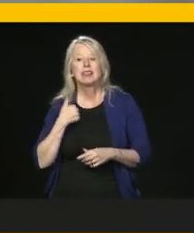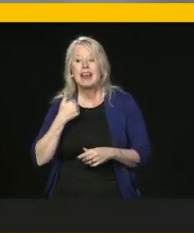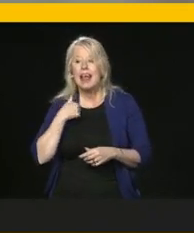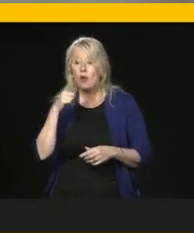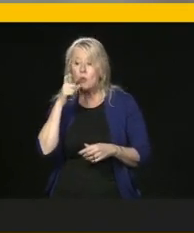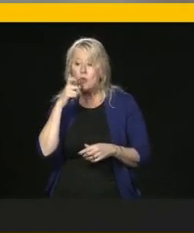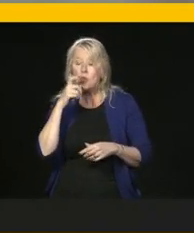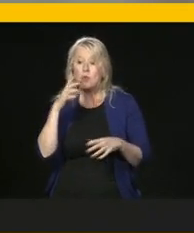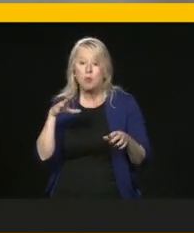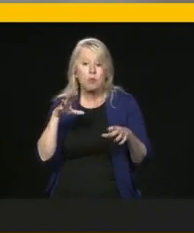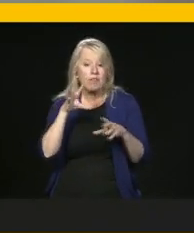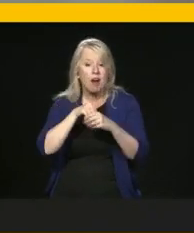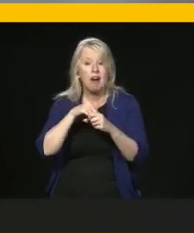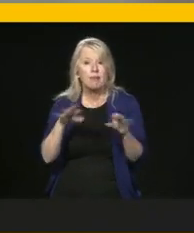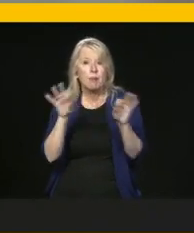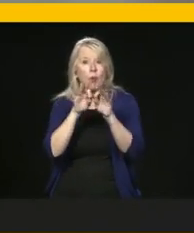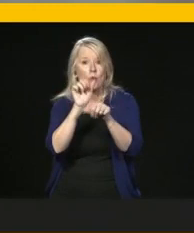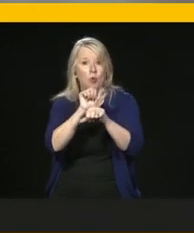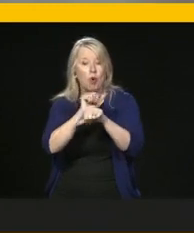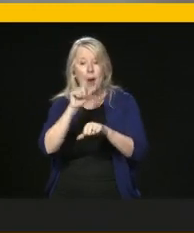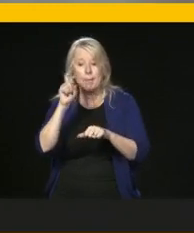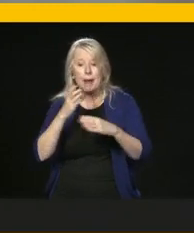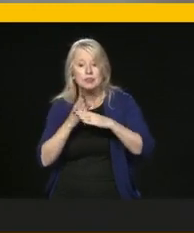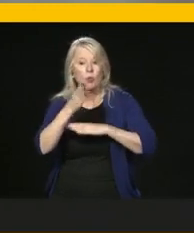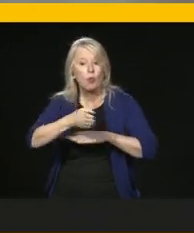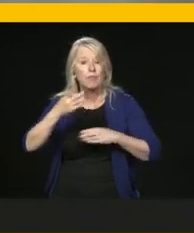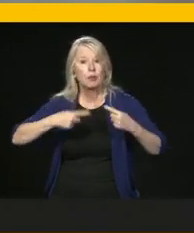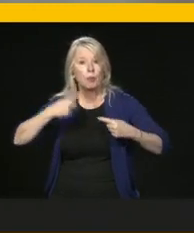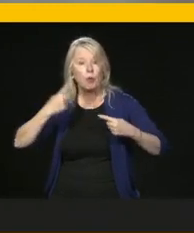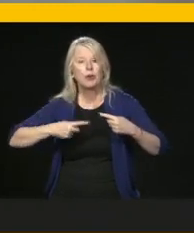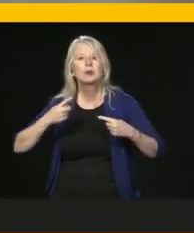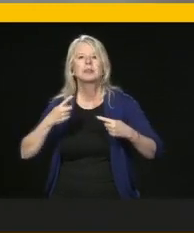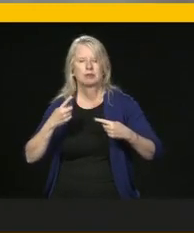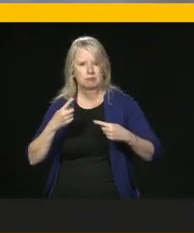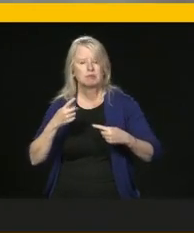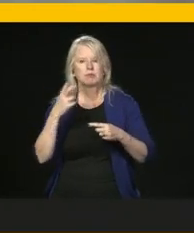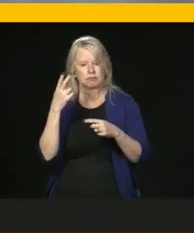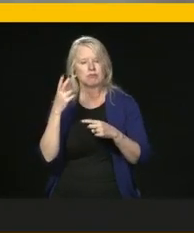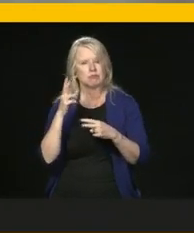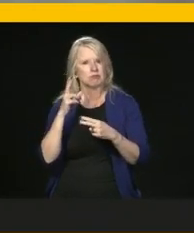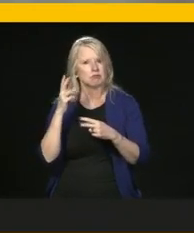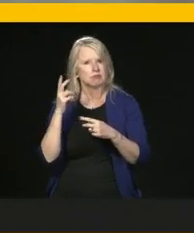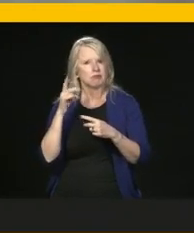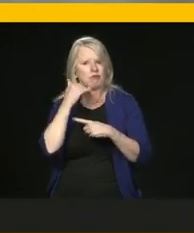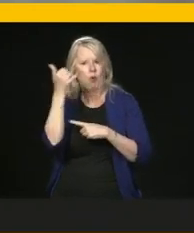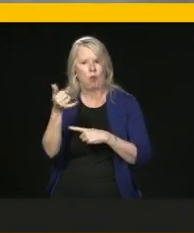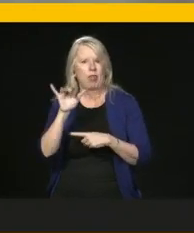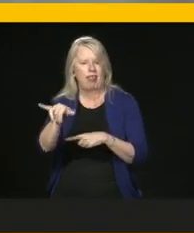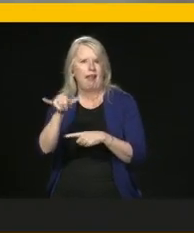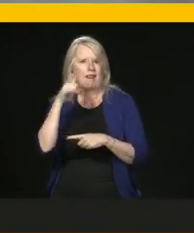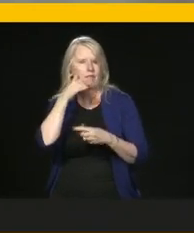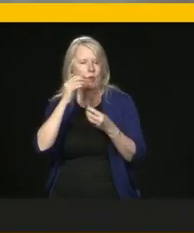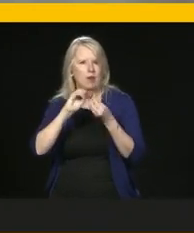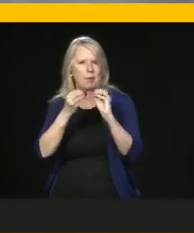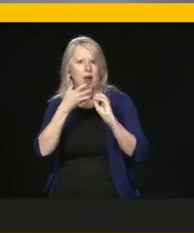border, please use that hotline to let us know if you are having difficulties.